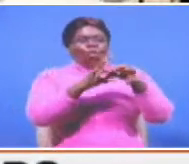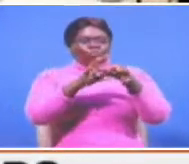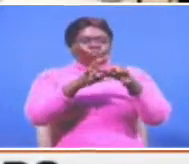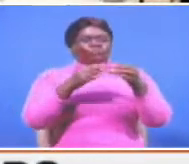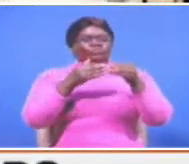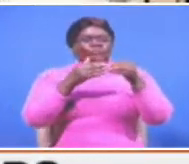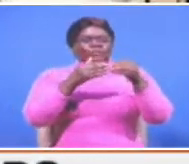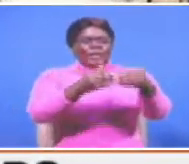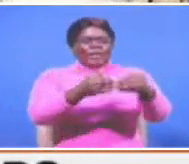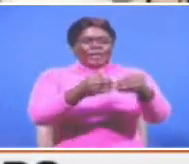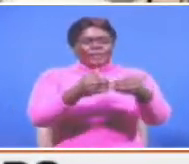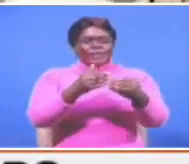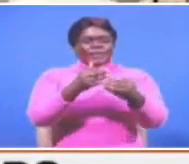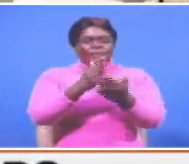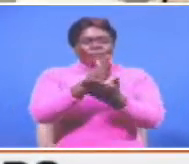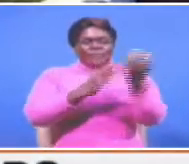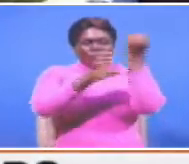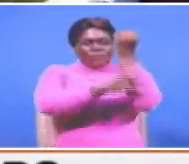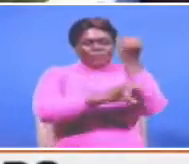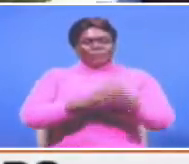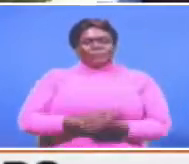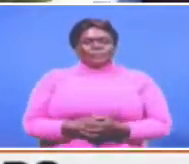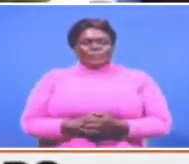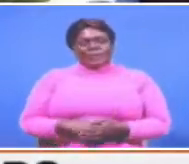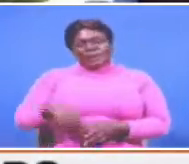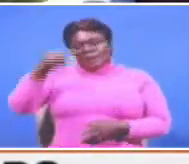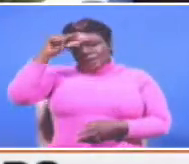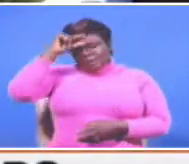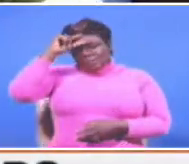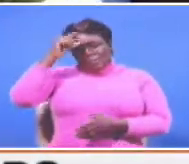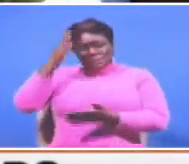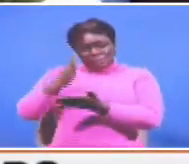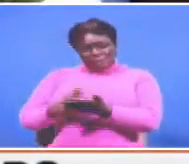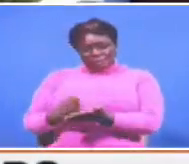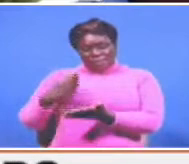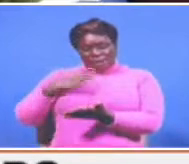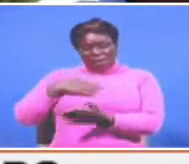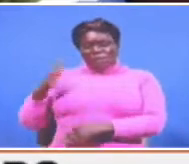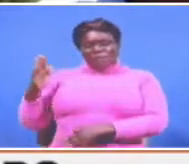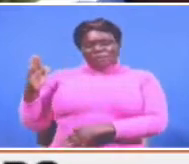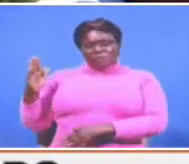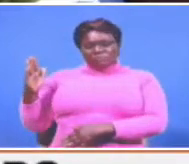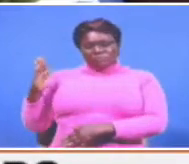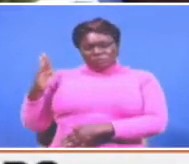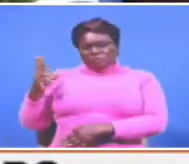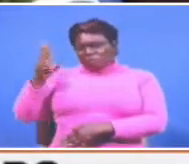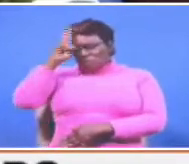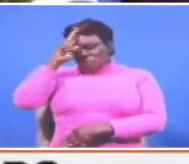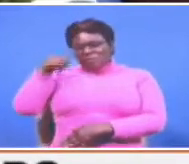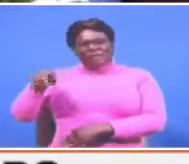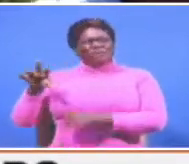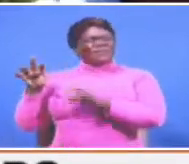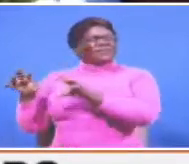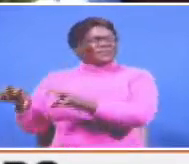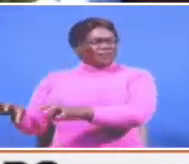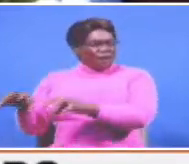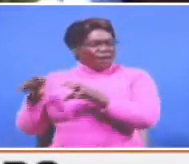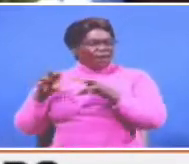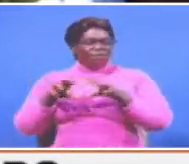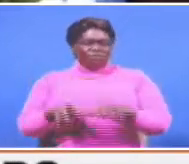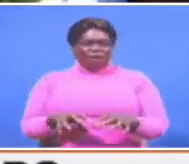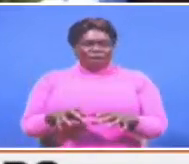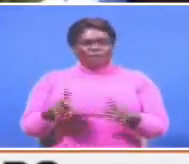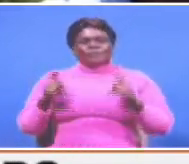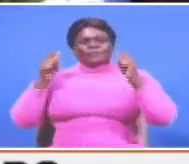in different parts of the country. On the side of the government, our security officers have bore the brunt of